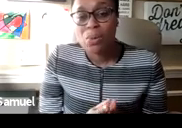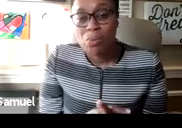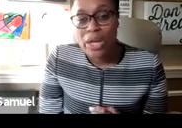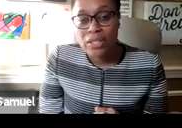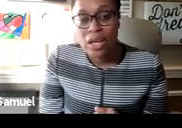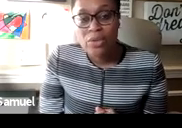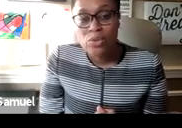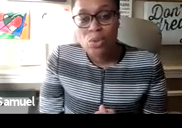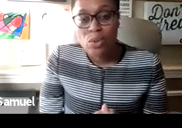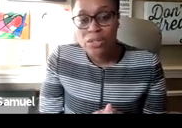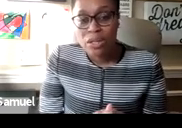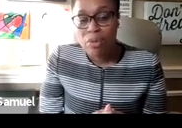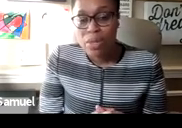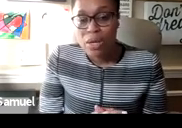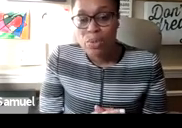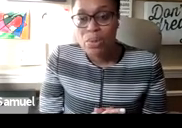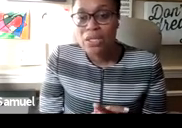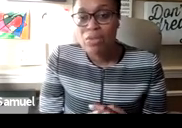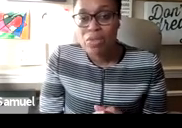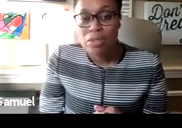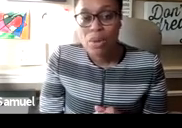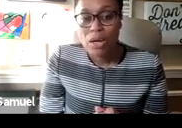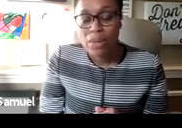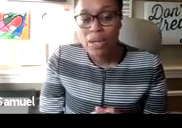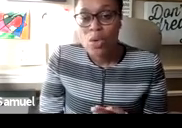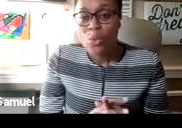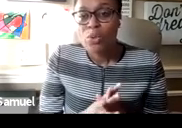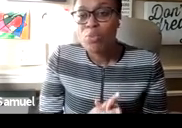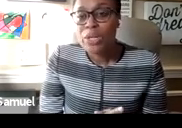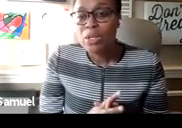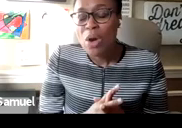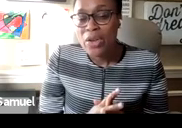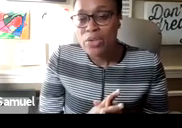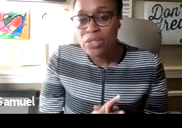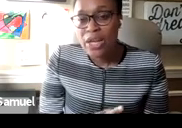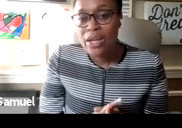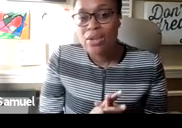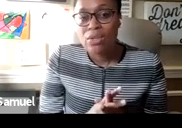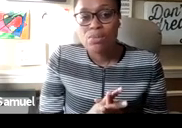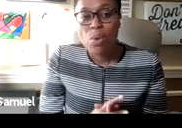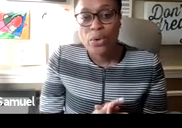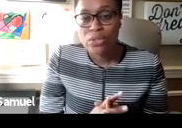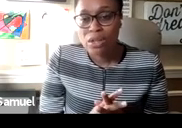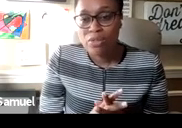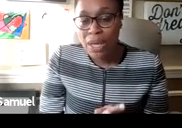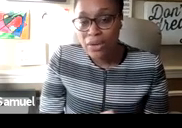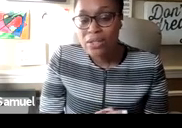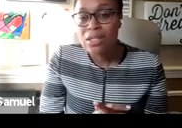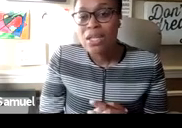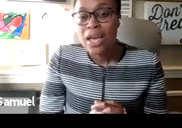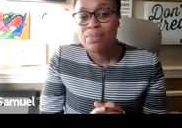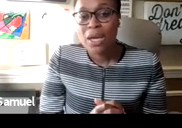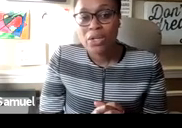One of the things that I would like to underscore is that from the perspective of the department, we really understand the importance